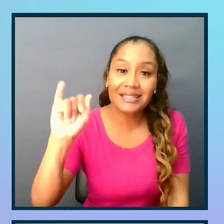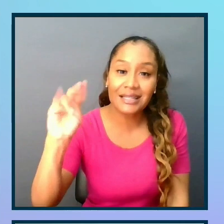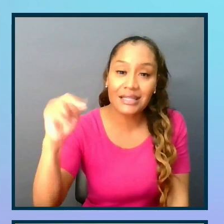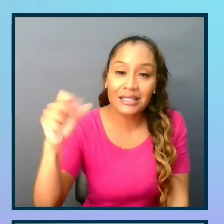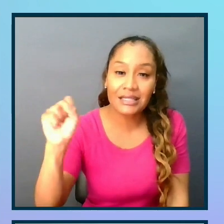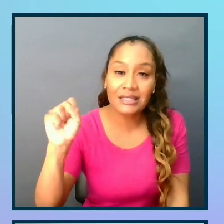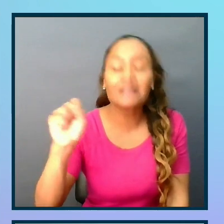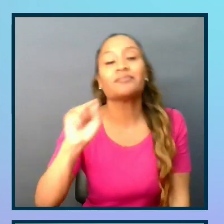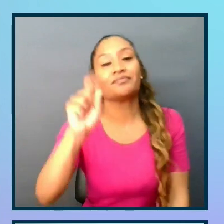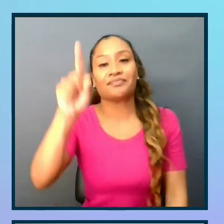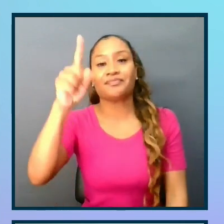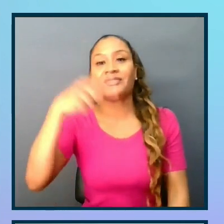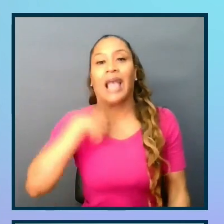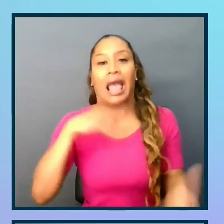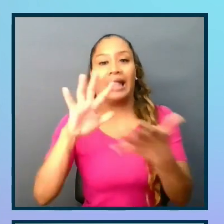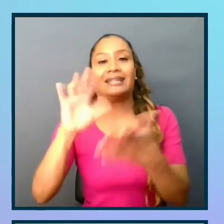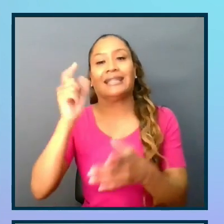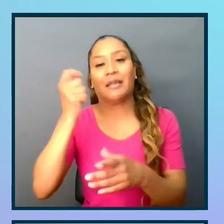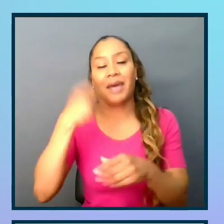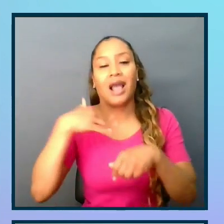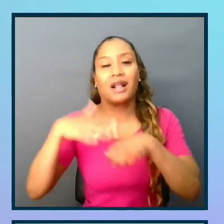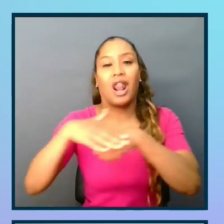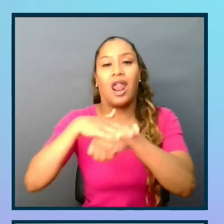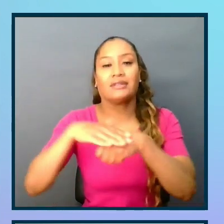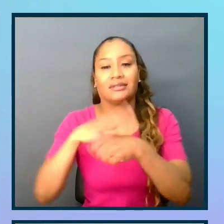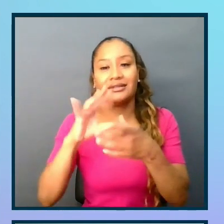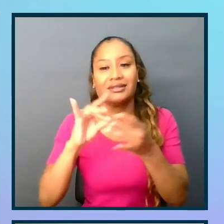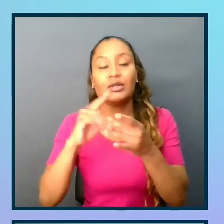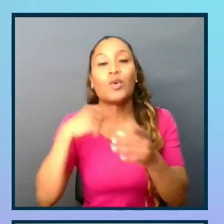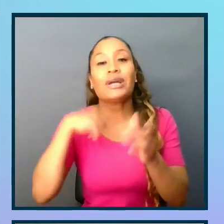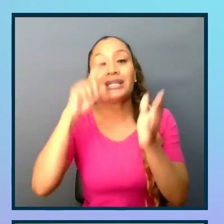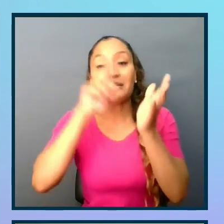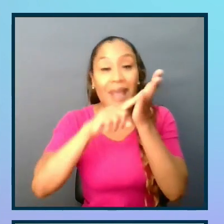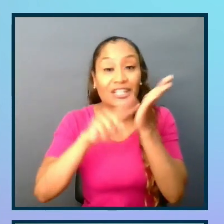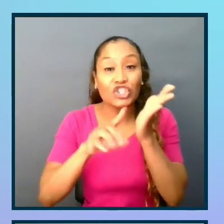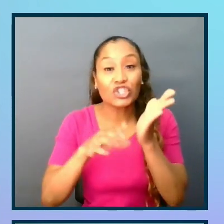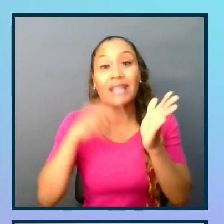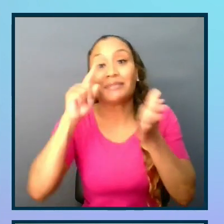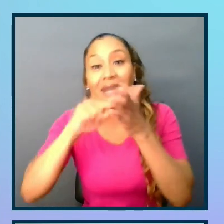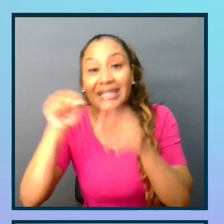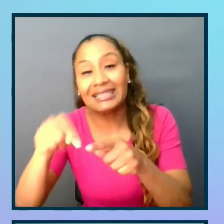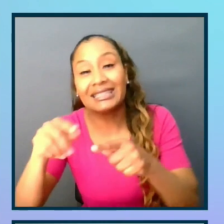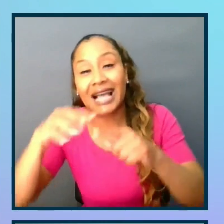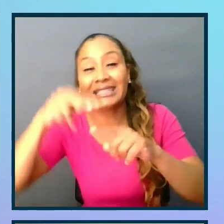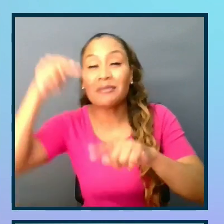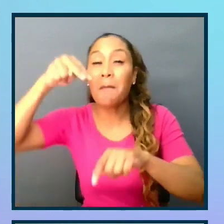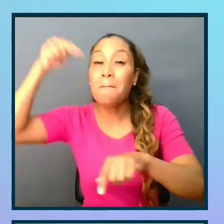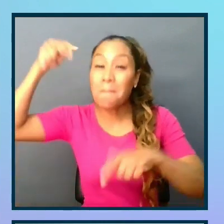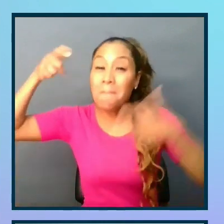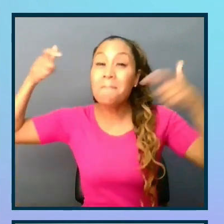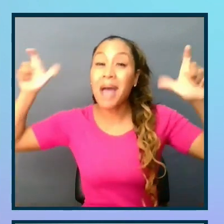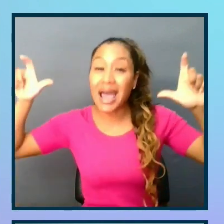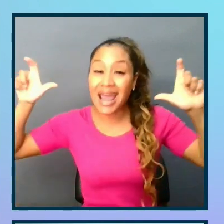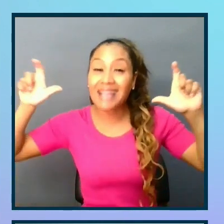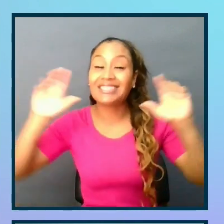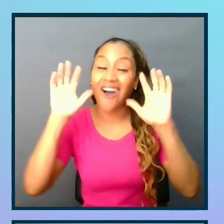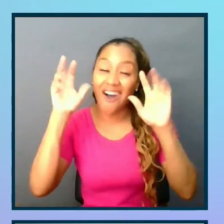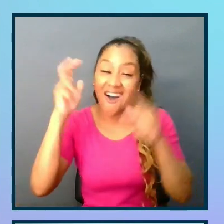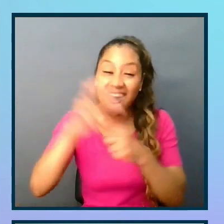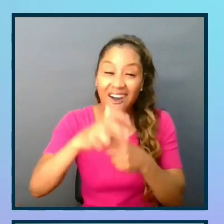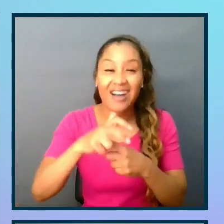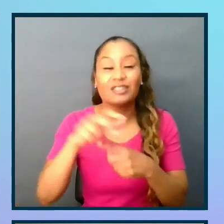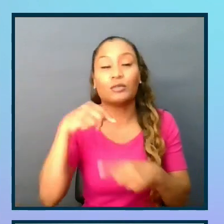And one thing I did gloss over is, yes, we are inspecting the inspector. It's pretty meta, it's pretty awesome. So I'm actually looking at